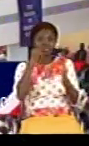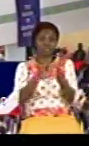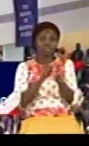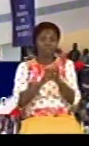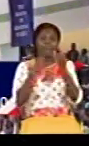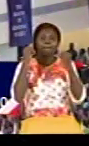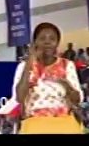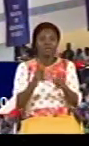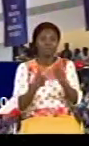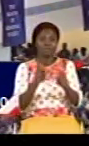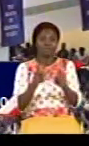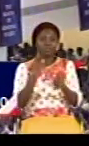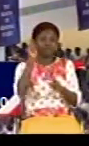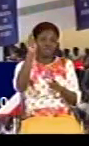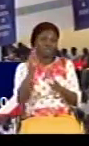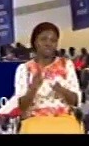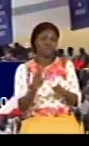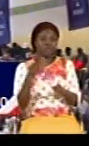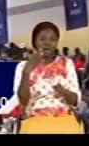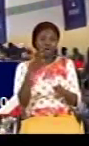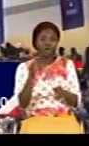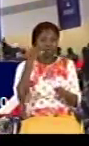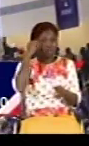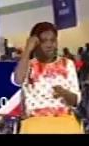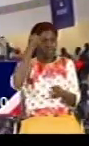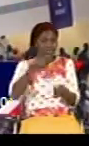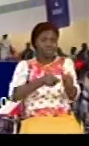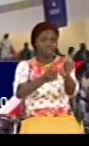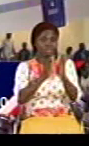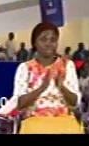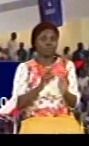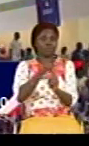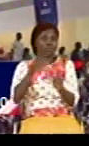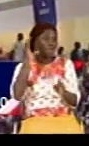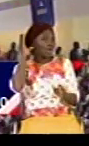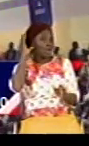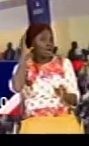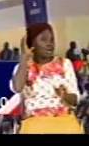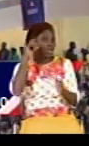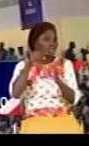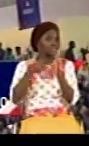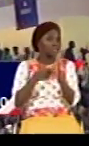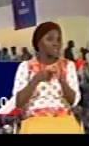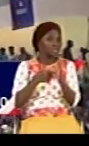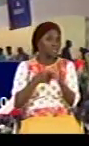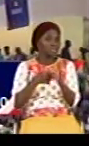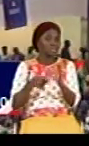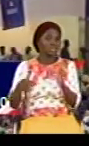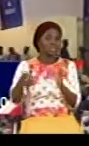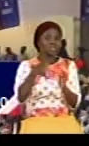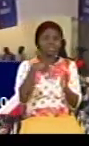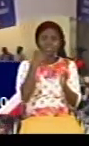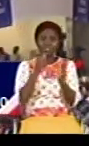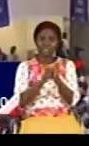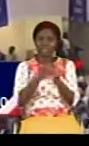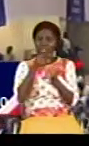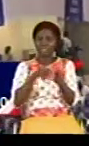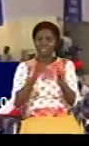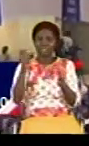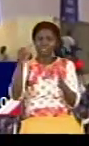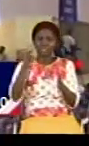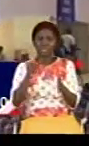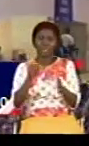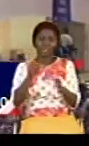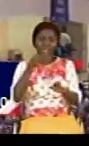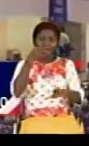of his disciples, when they heard this, said, this is an hard saying. Who can hear